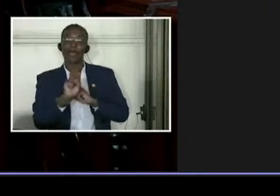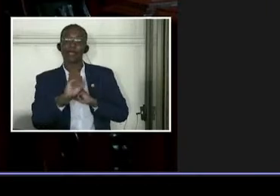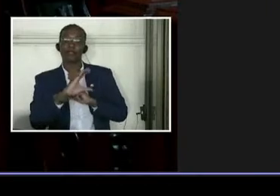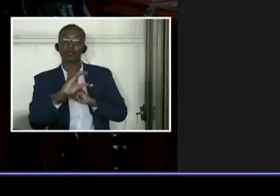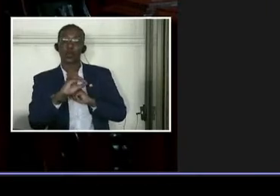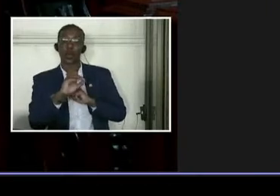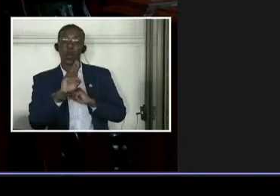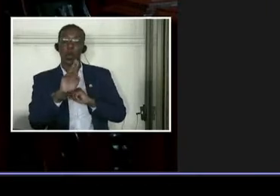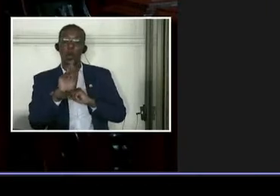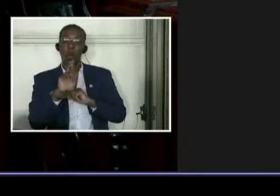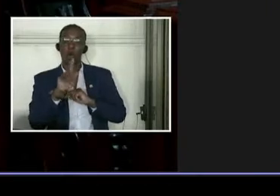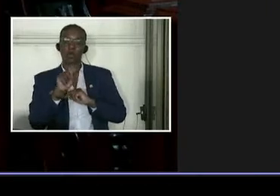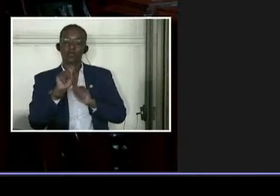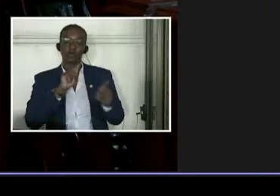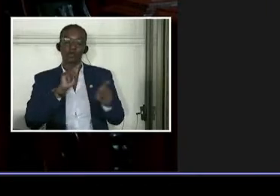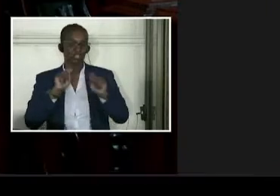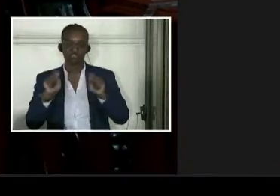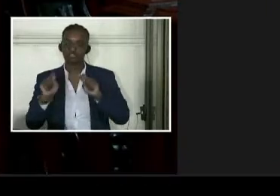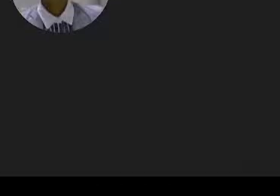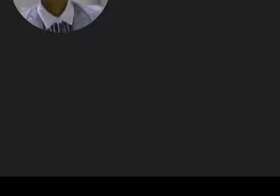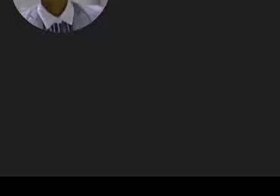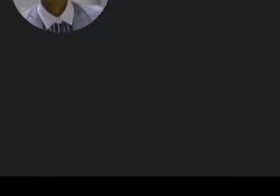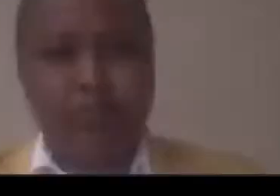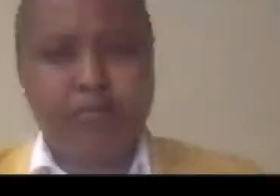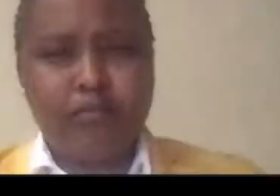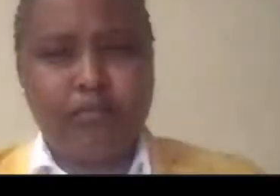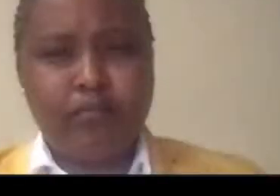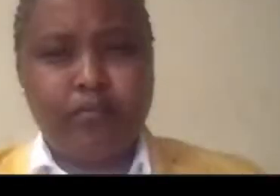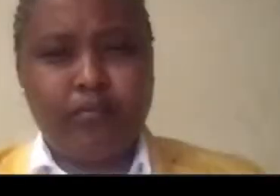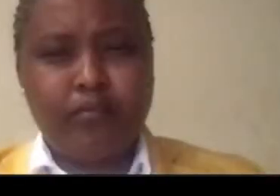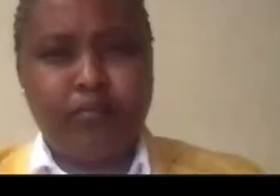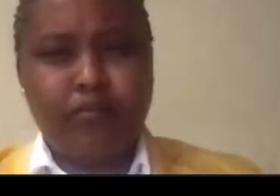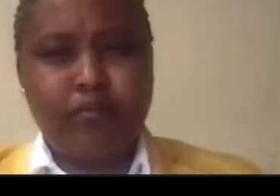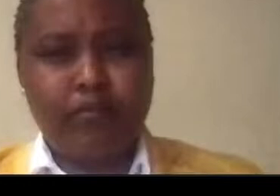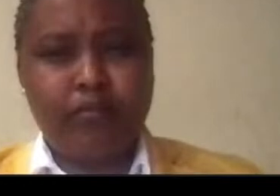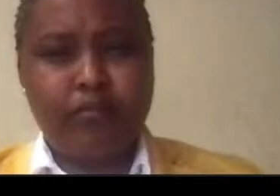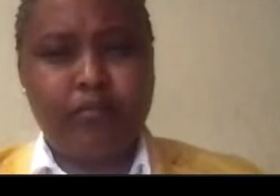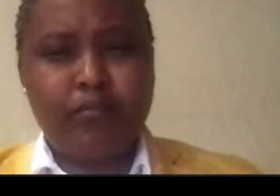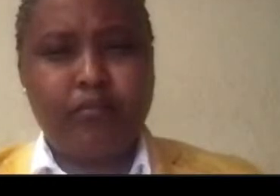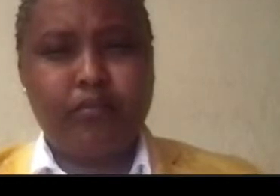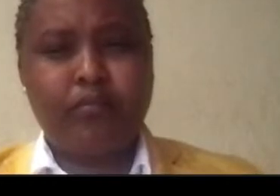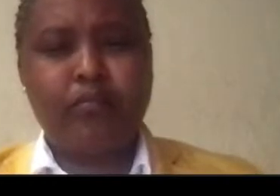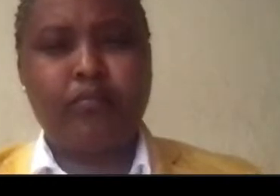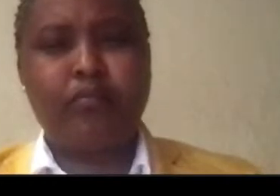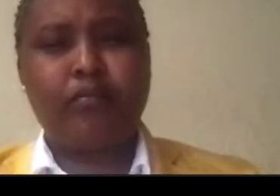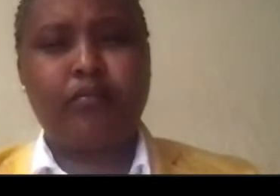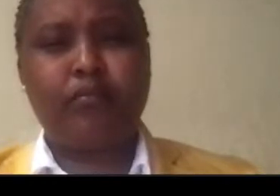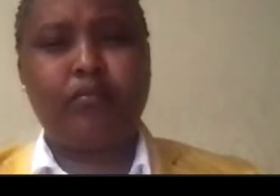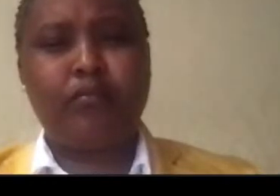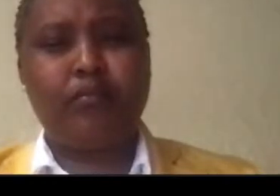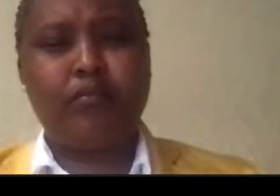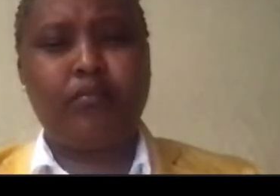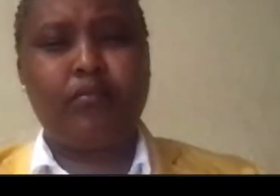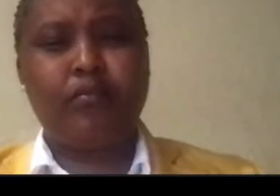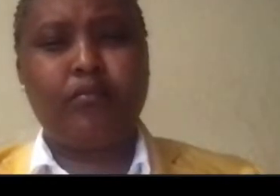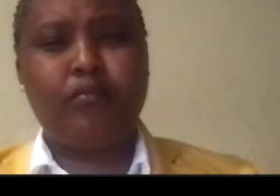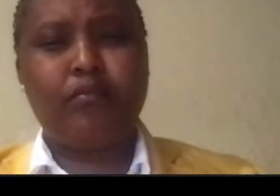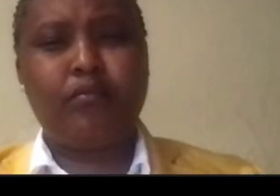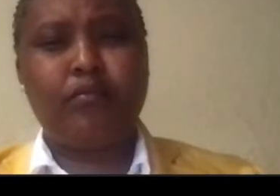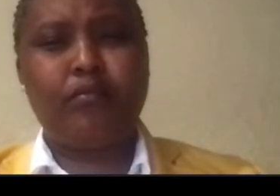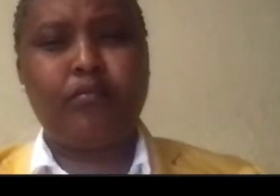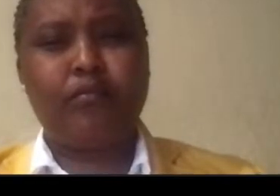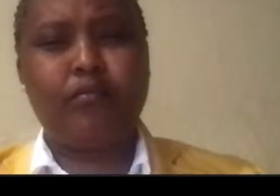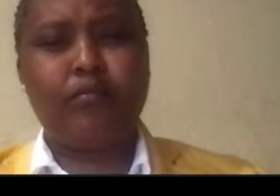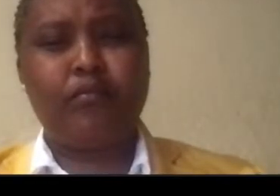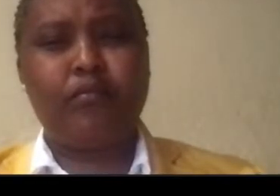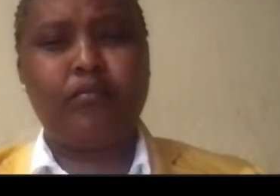indeed everywhere in the province. On fast-tracking on title deeds are also our focus, Honorable Chairperson.